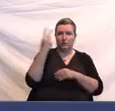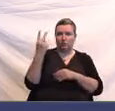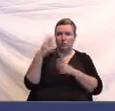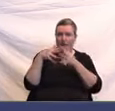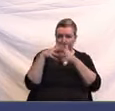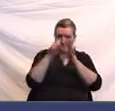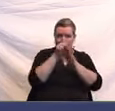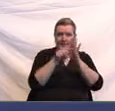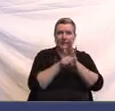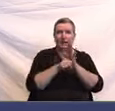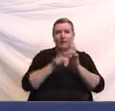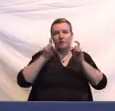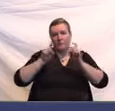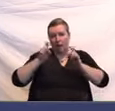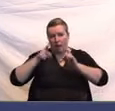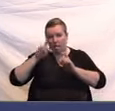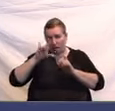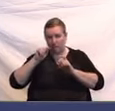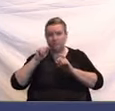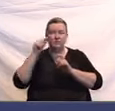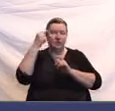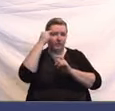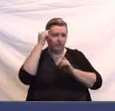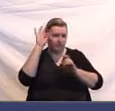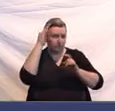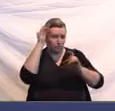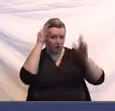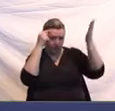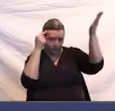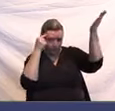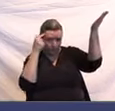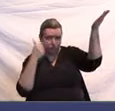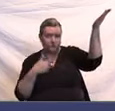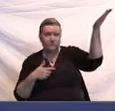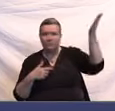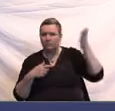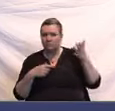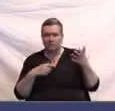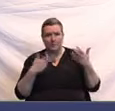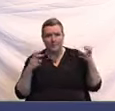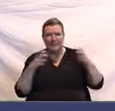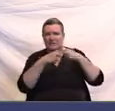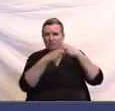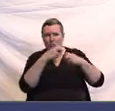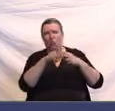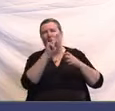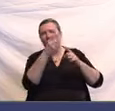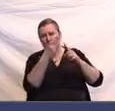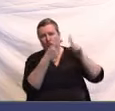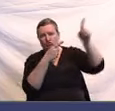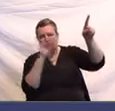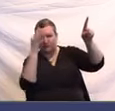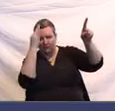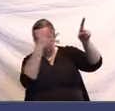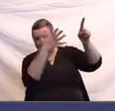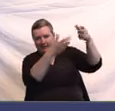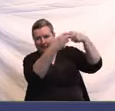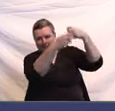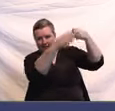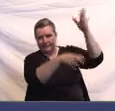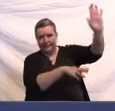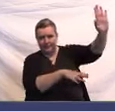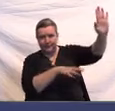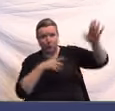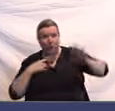federal government, and that's where the big issues are, and that's what's got to get solved. I think I've said this before. There's only so much we can do